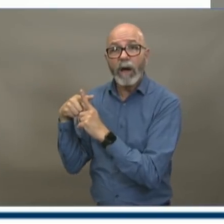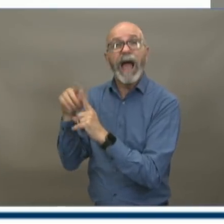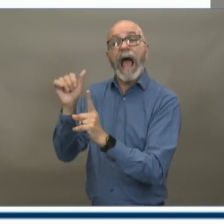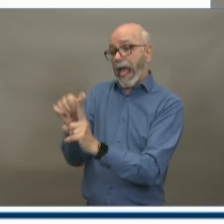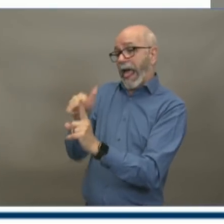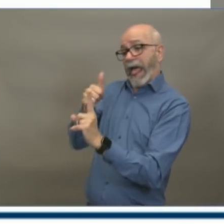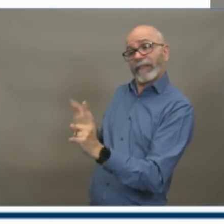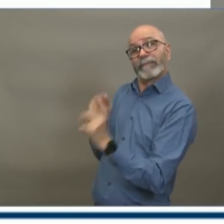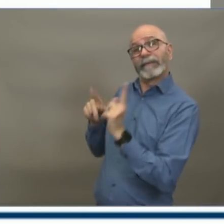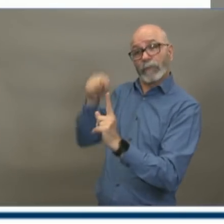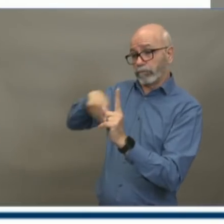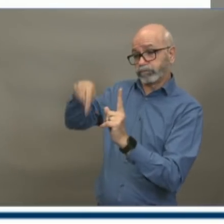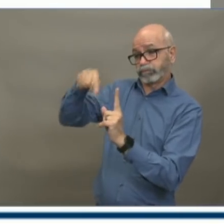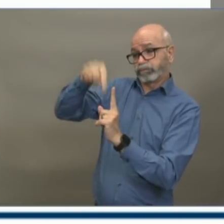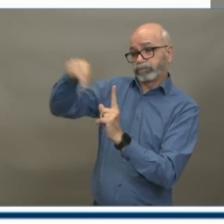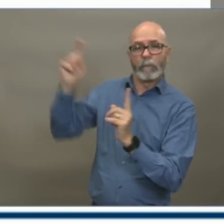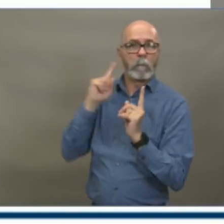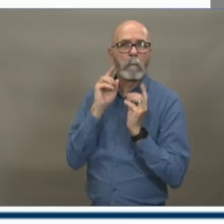As promised,